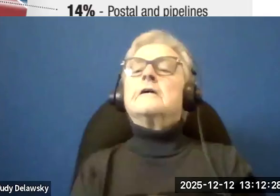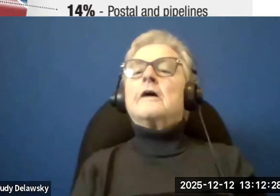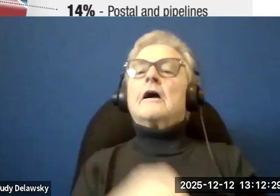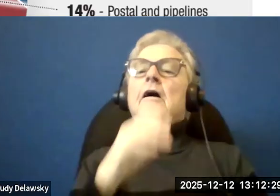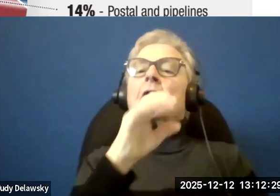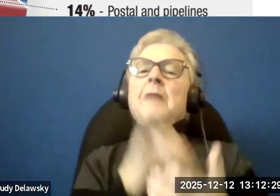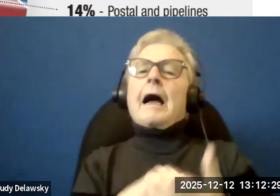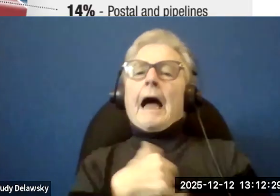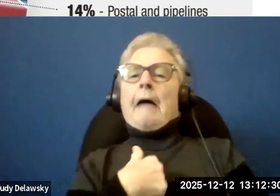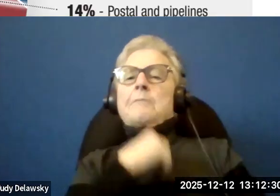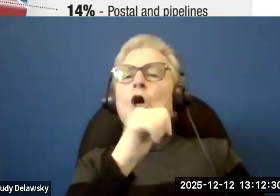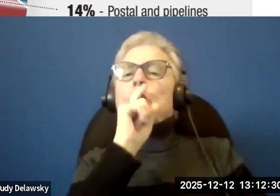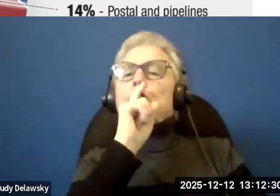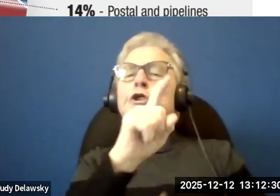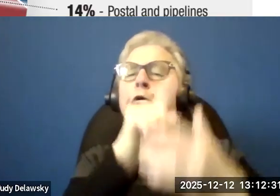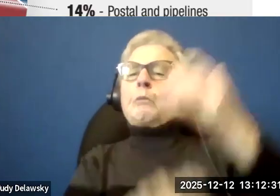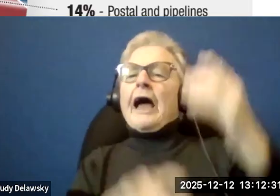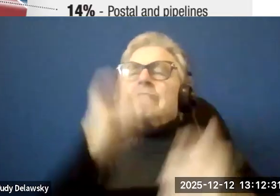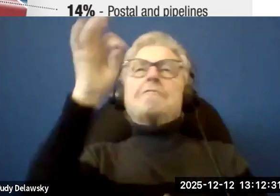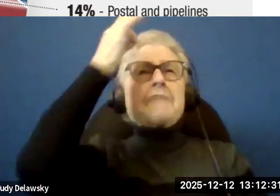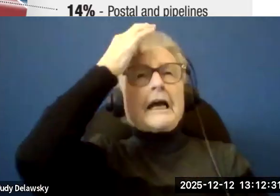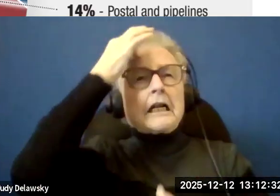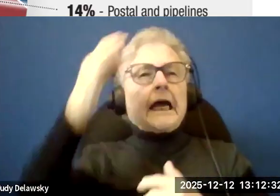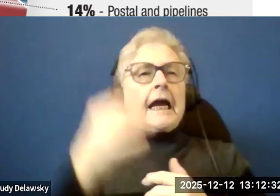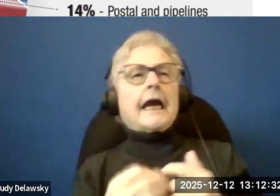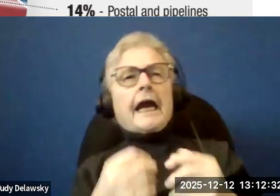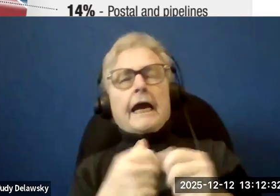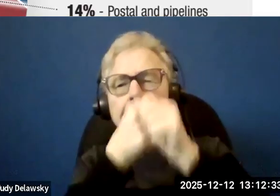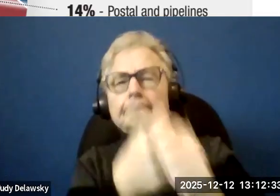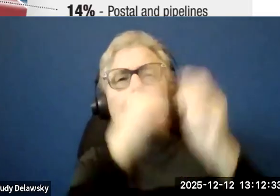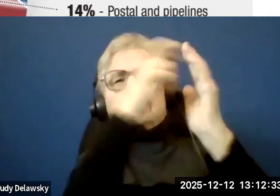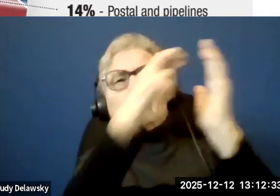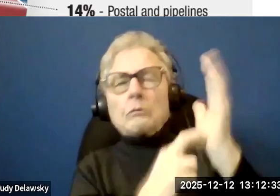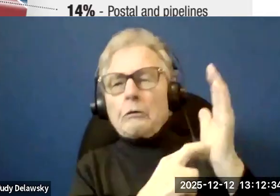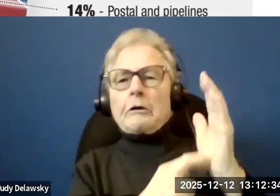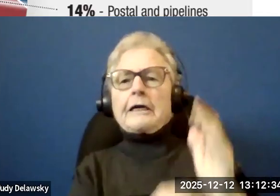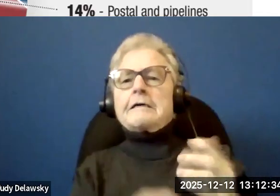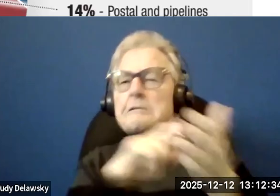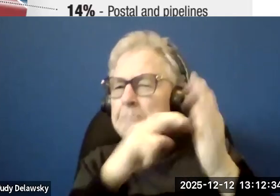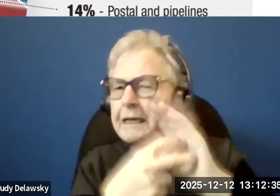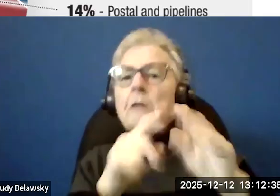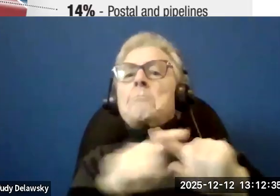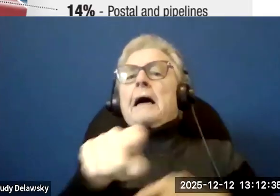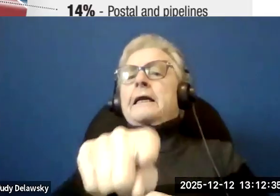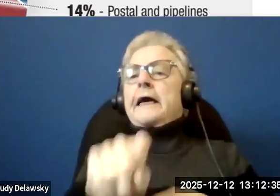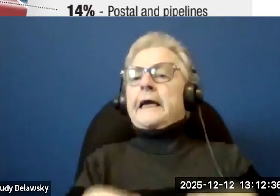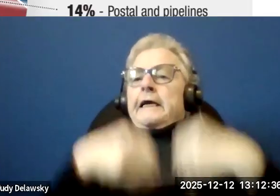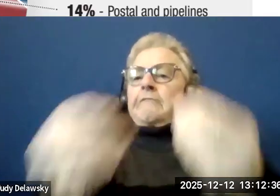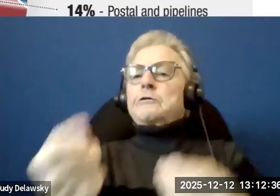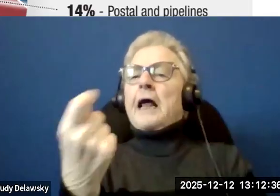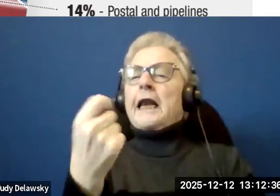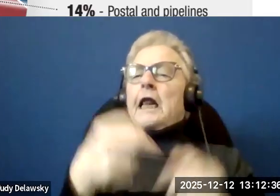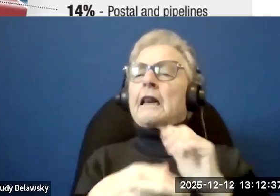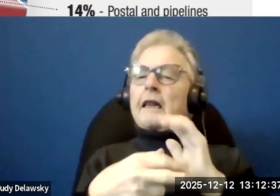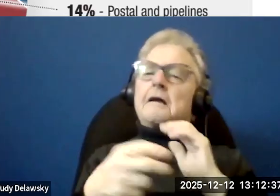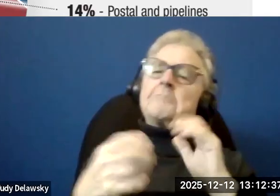what federally regulated organizations meant, and so this provides a bit of an overview. So on the left-hand